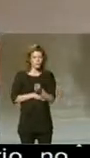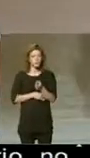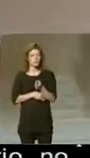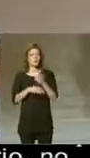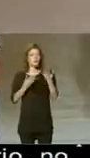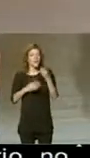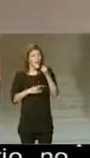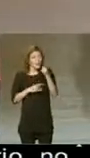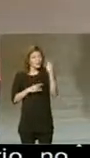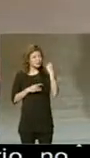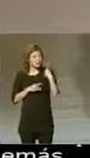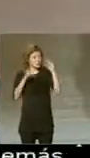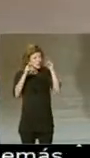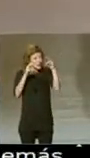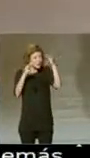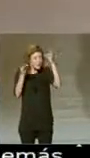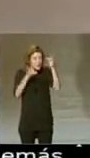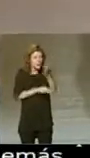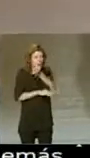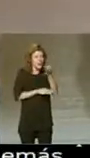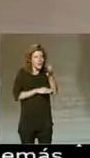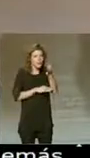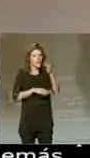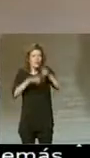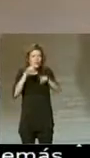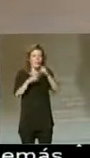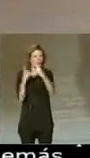well. And this is the concept of